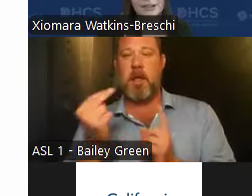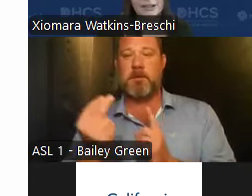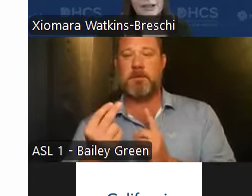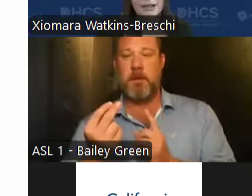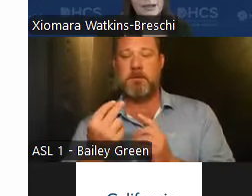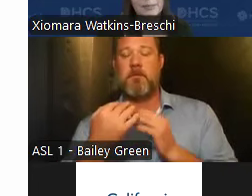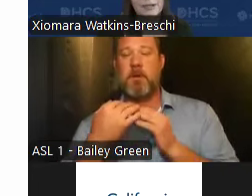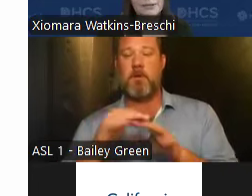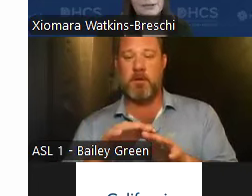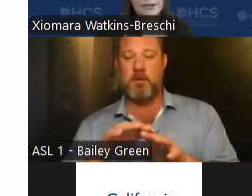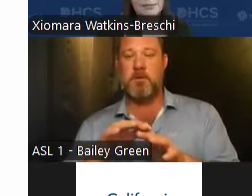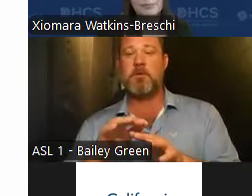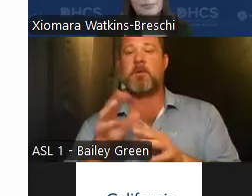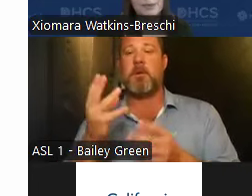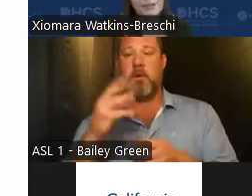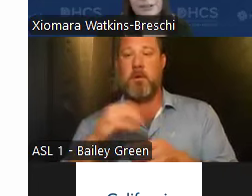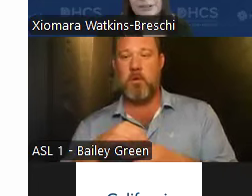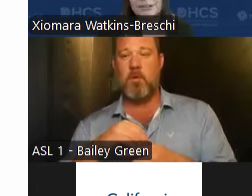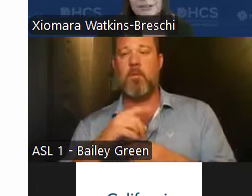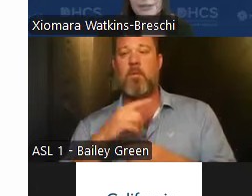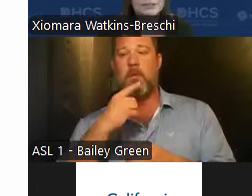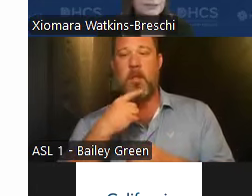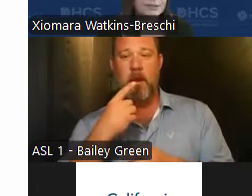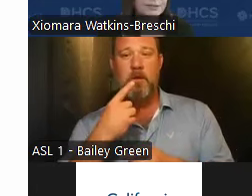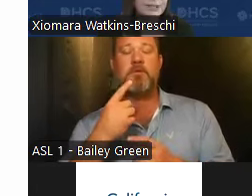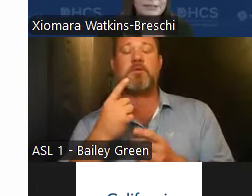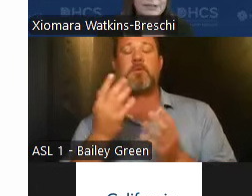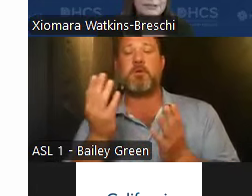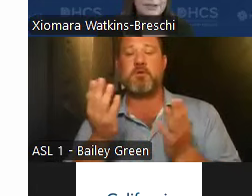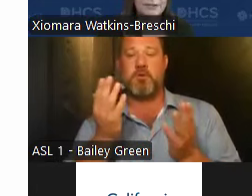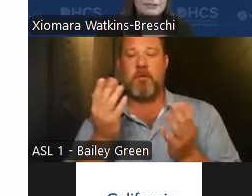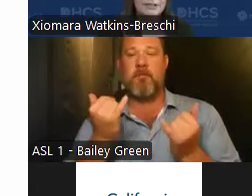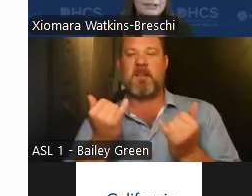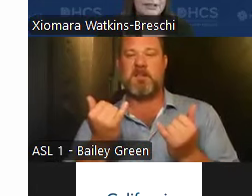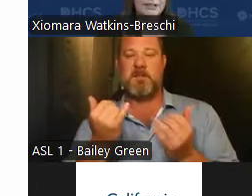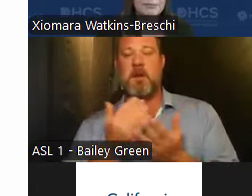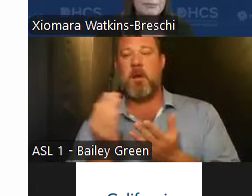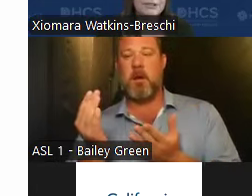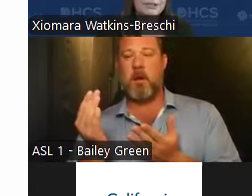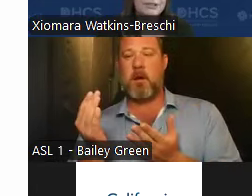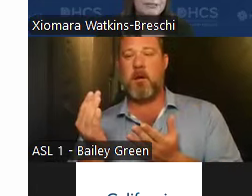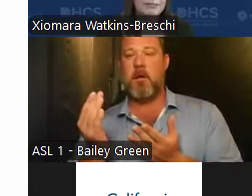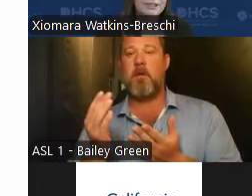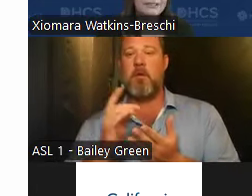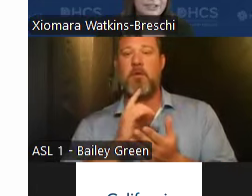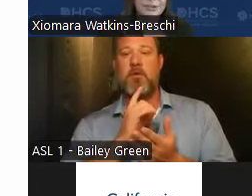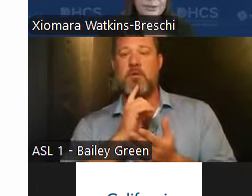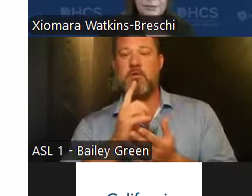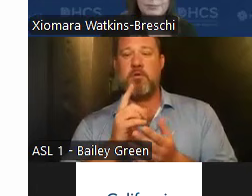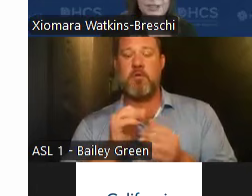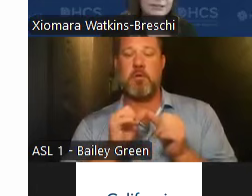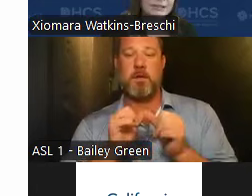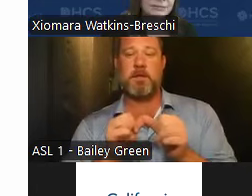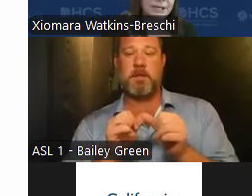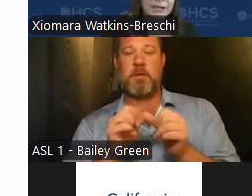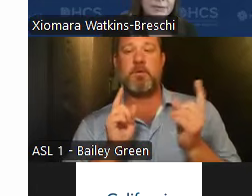integration, including populations that are being served by the existing waivers, to make sure that we continue to